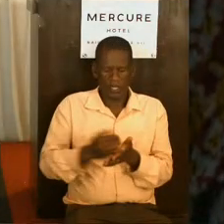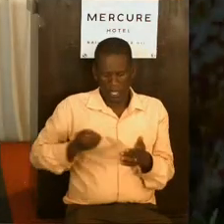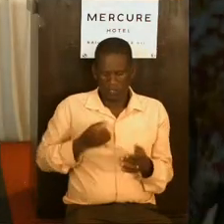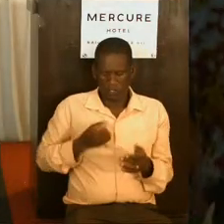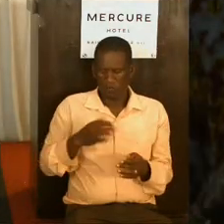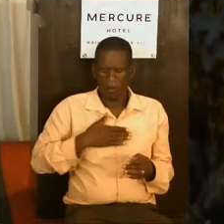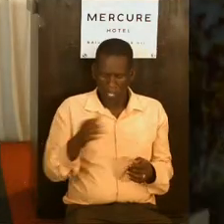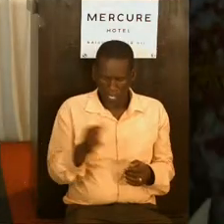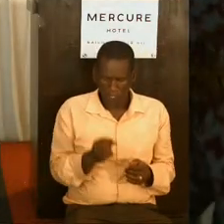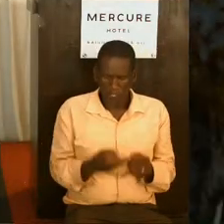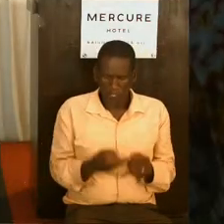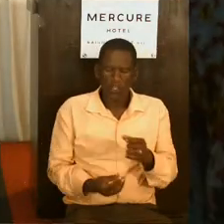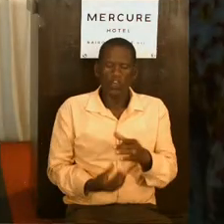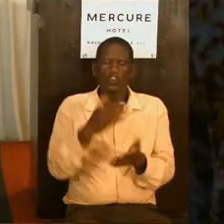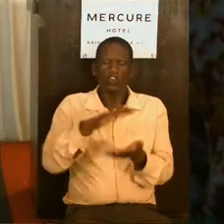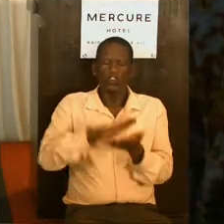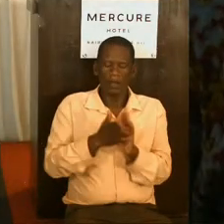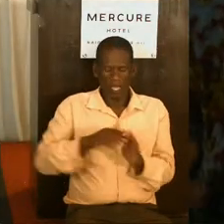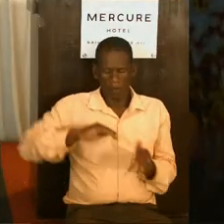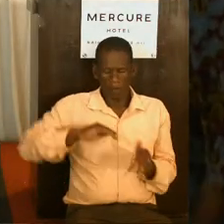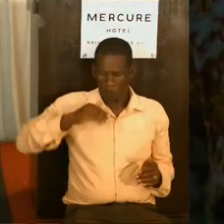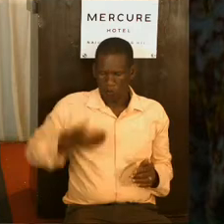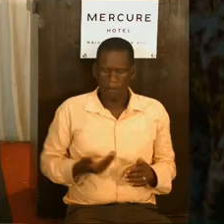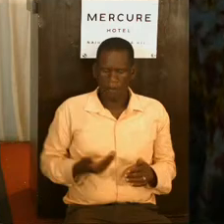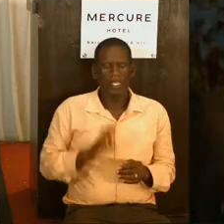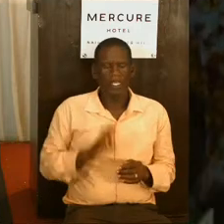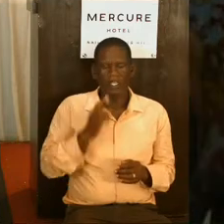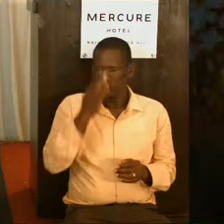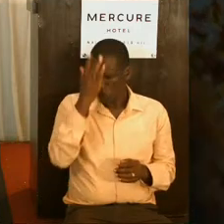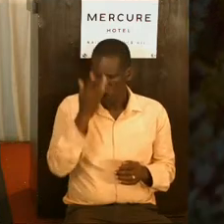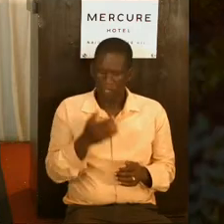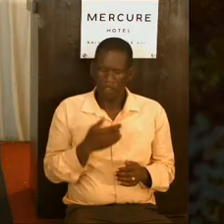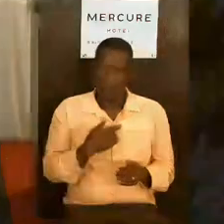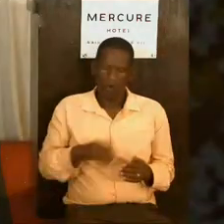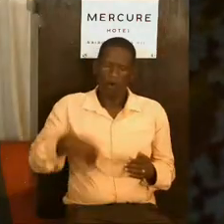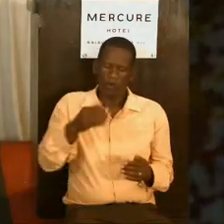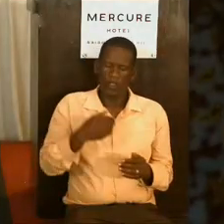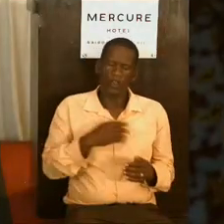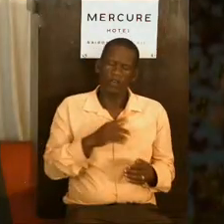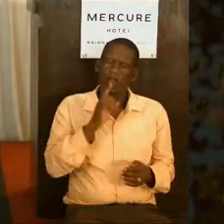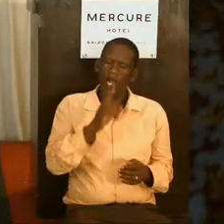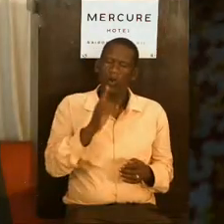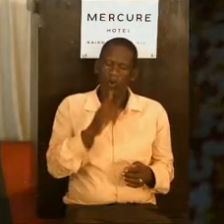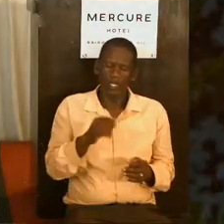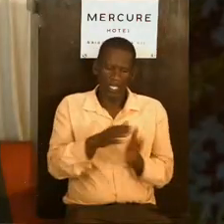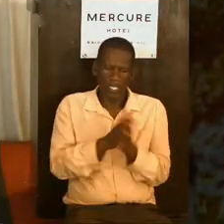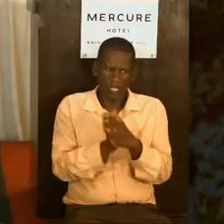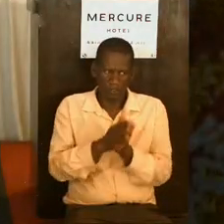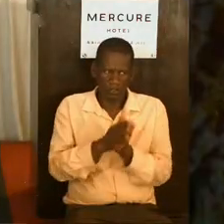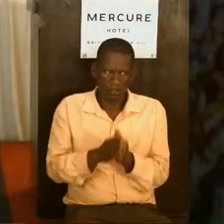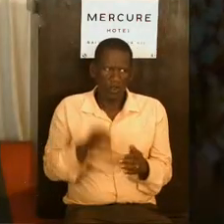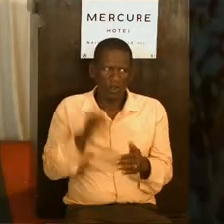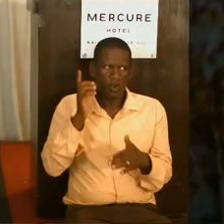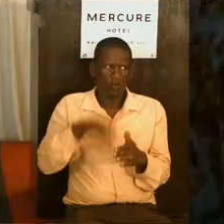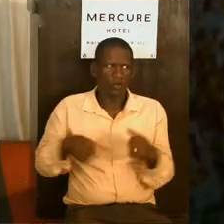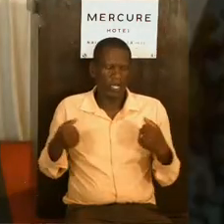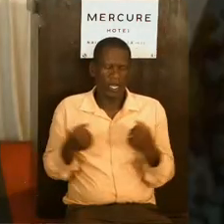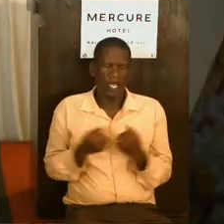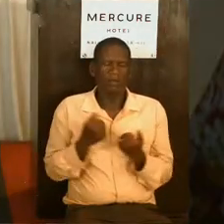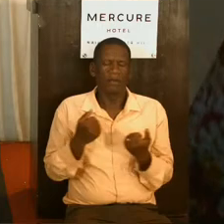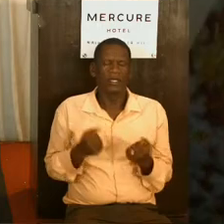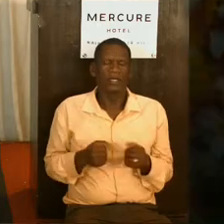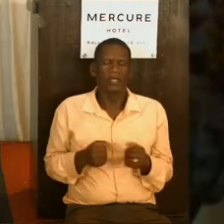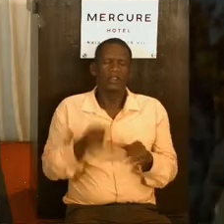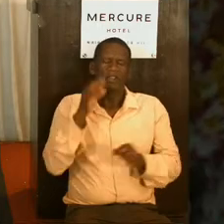age grew to be women because there was always a warning in the stories of what would happen